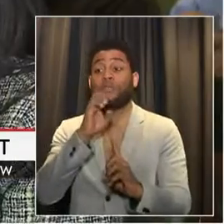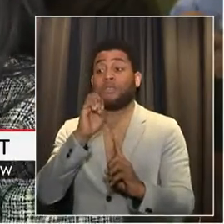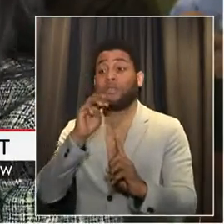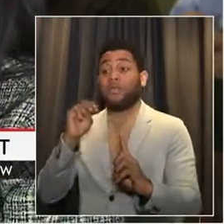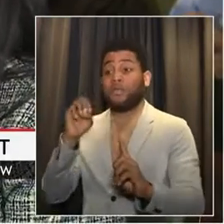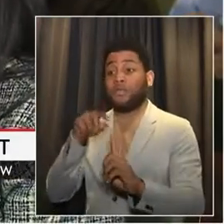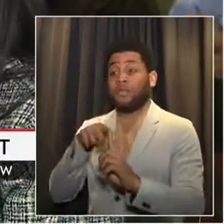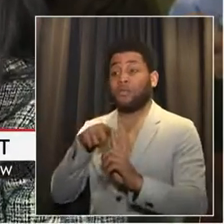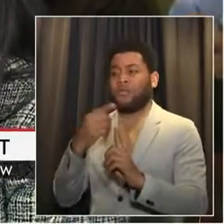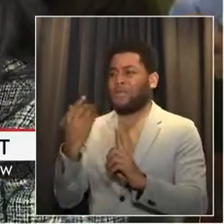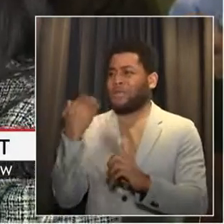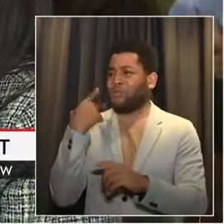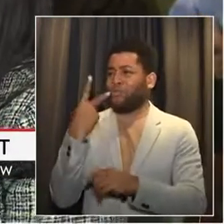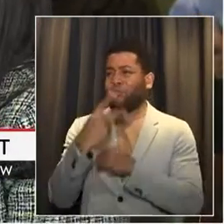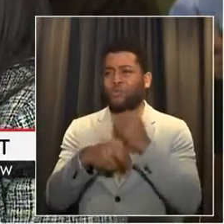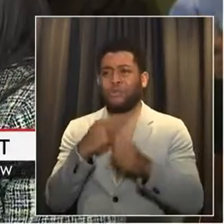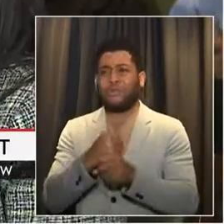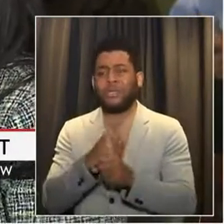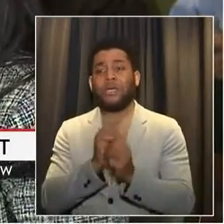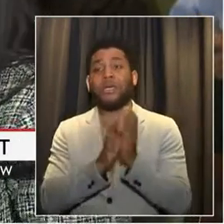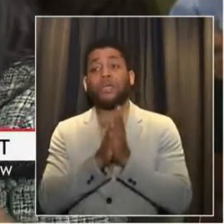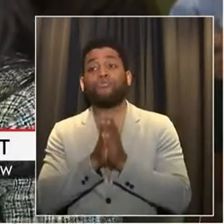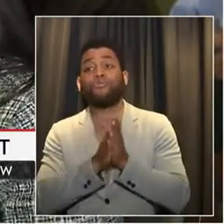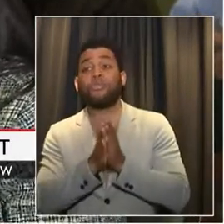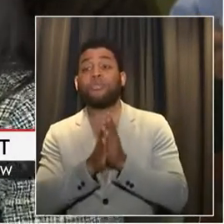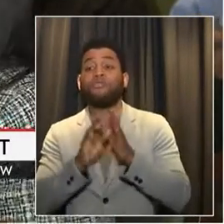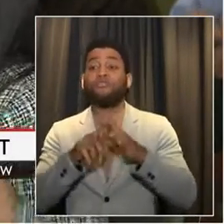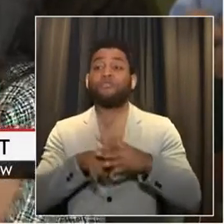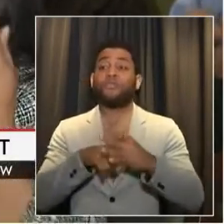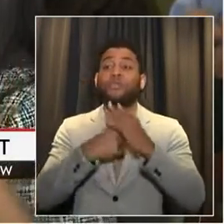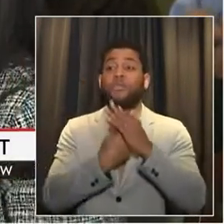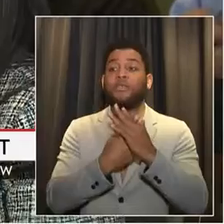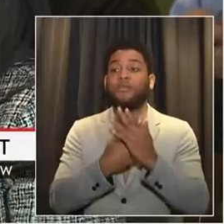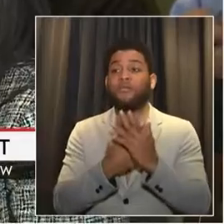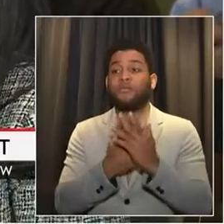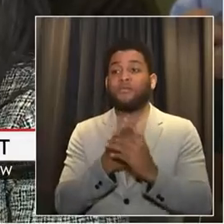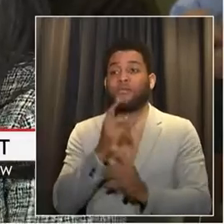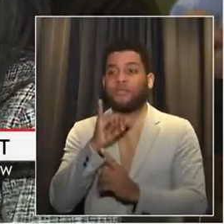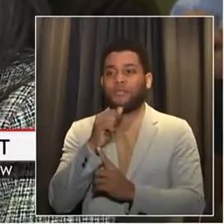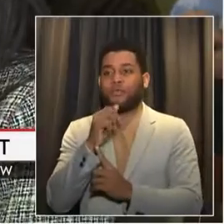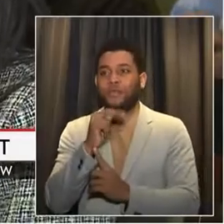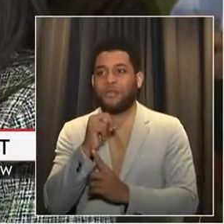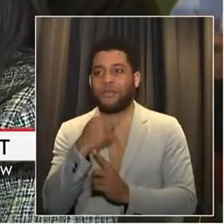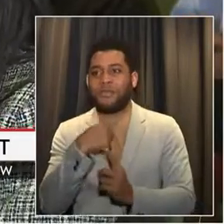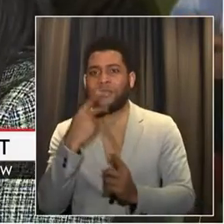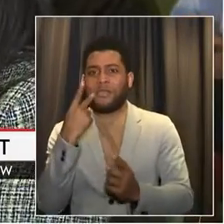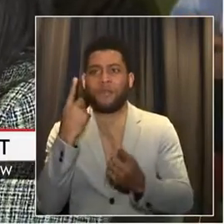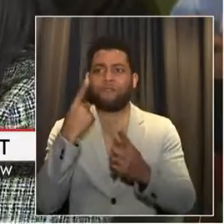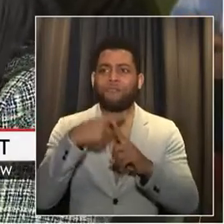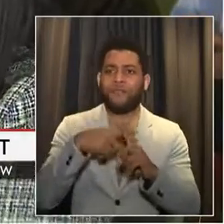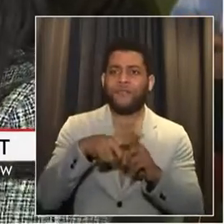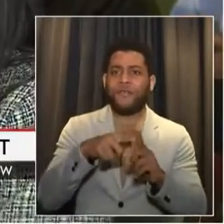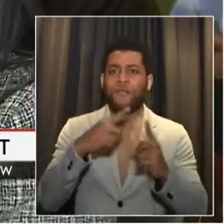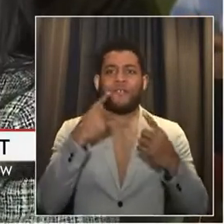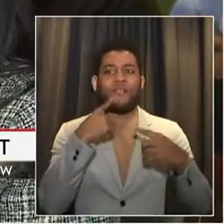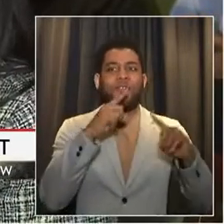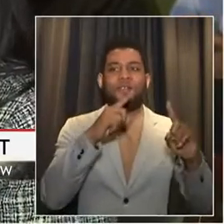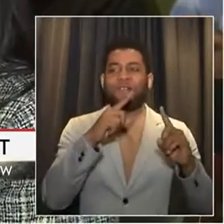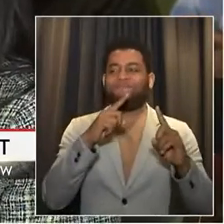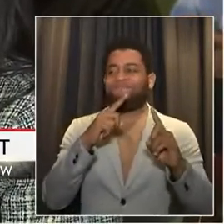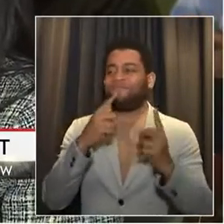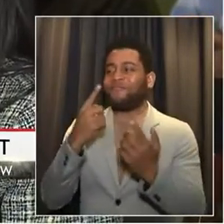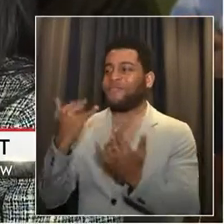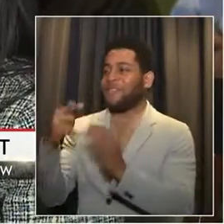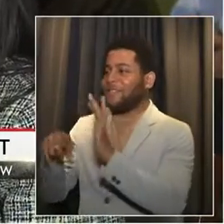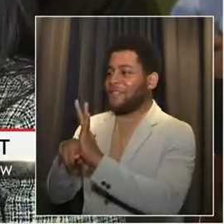starting intensively in January, in looking at what's working, what's not working. So right from our RFA process, or